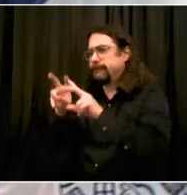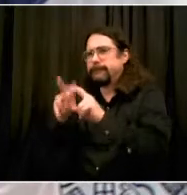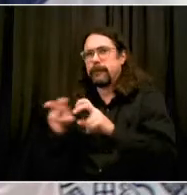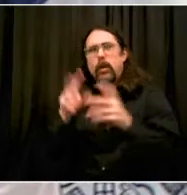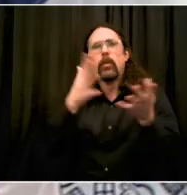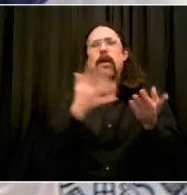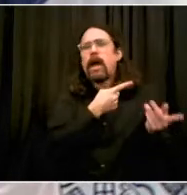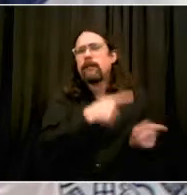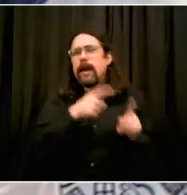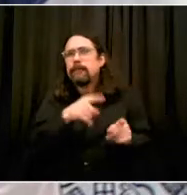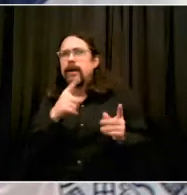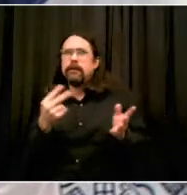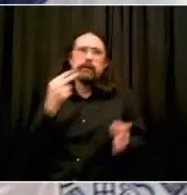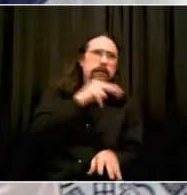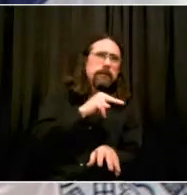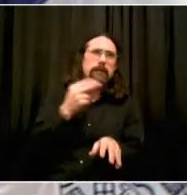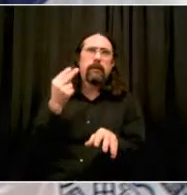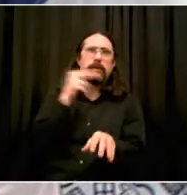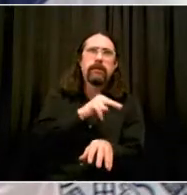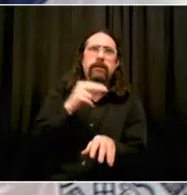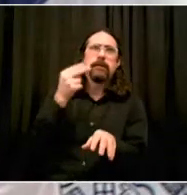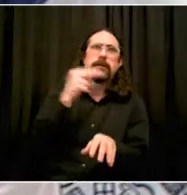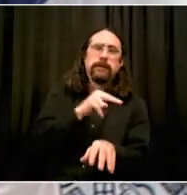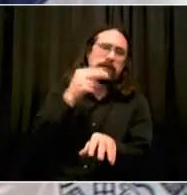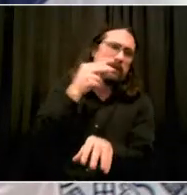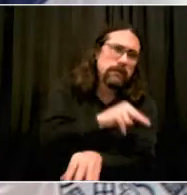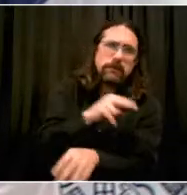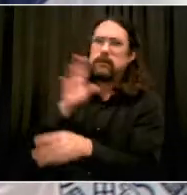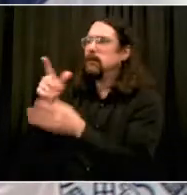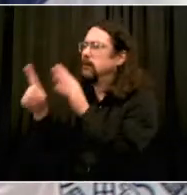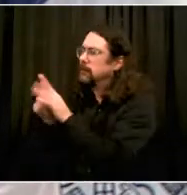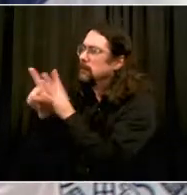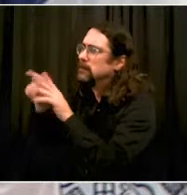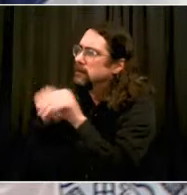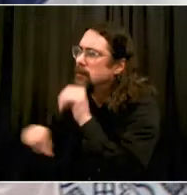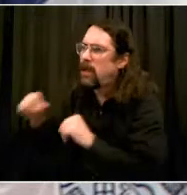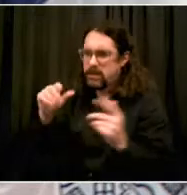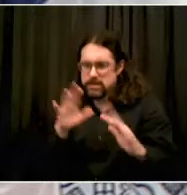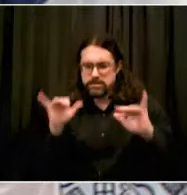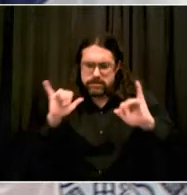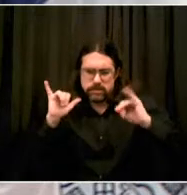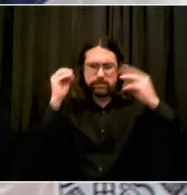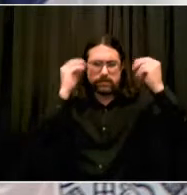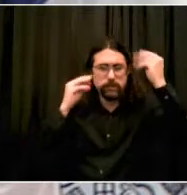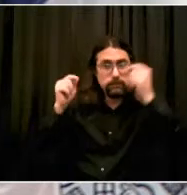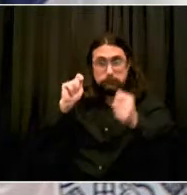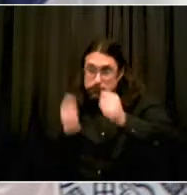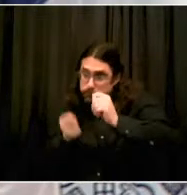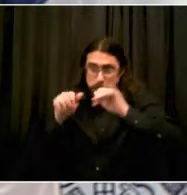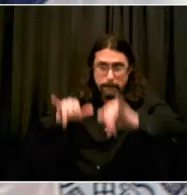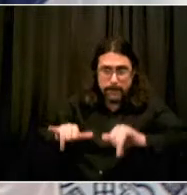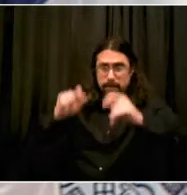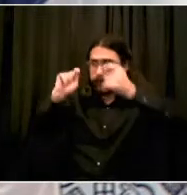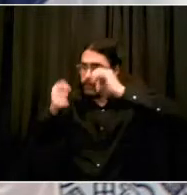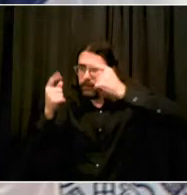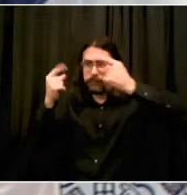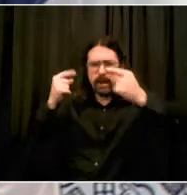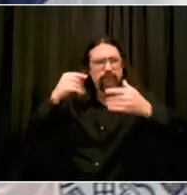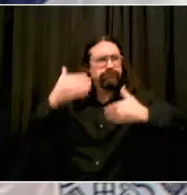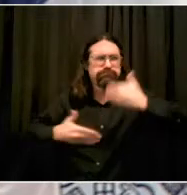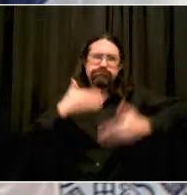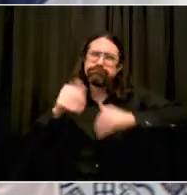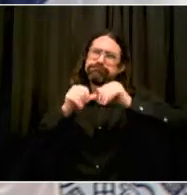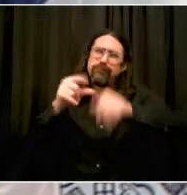The other thing I wanted to ask you about is just kind of a little bit of the TikTok on